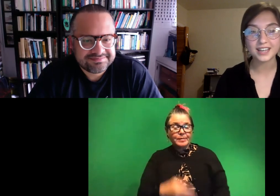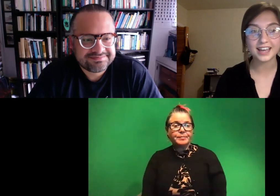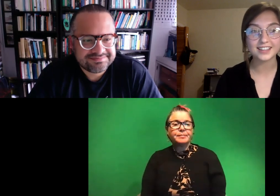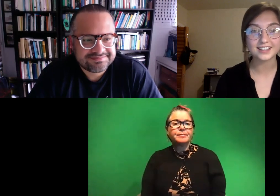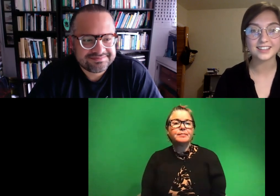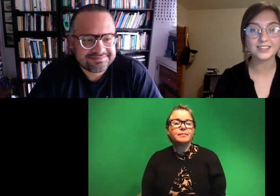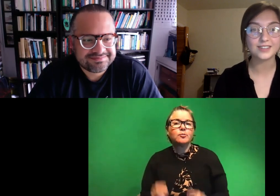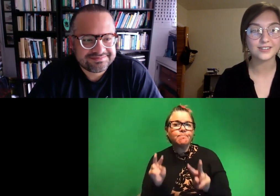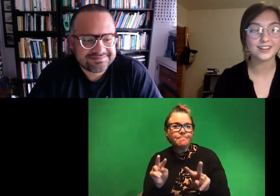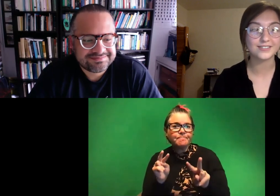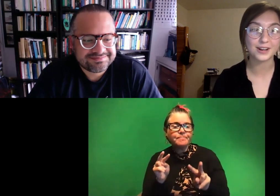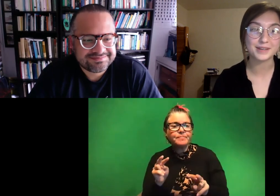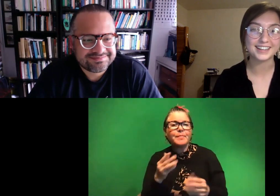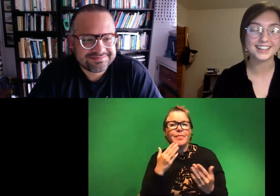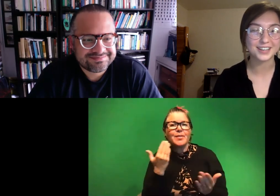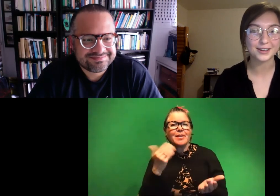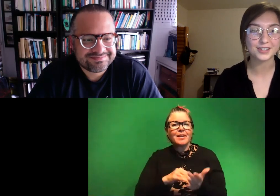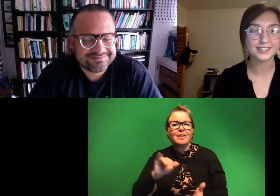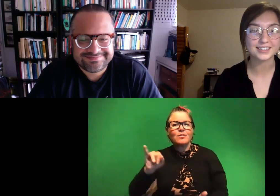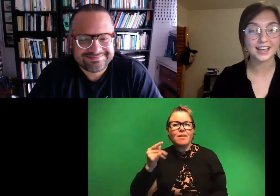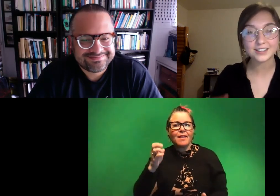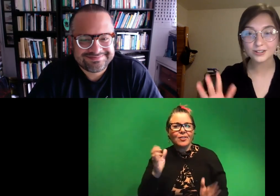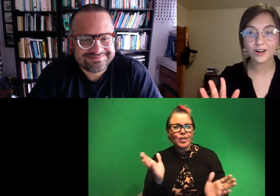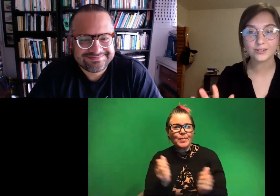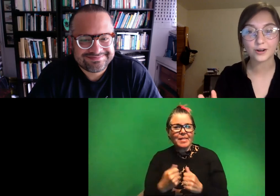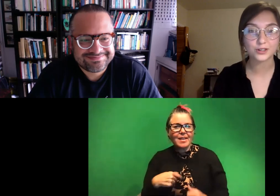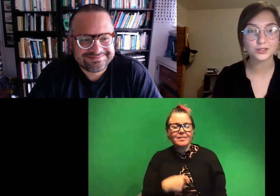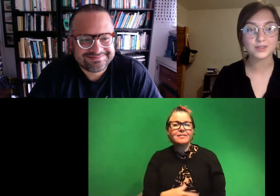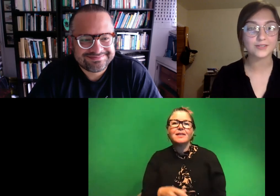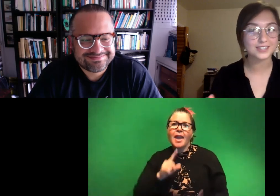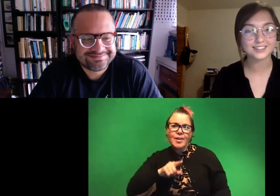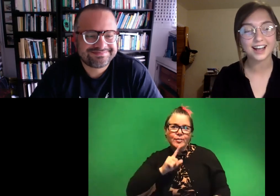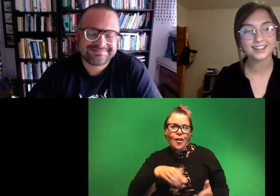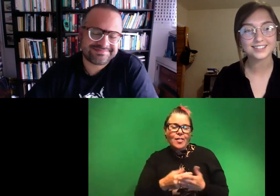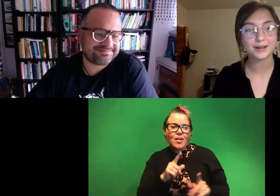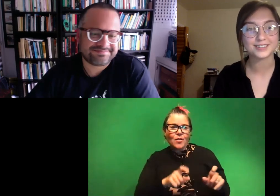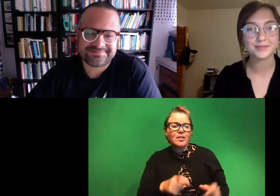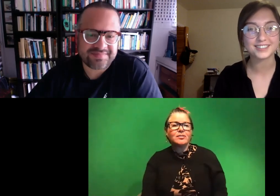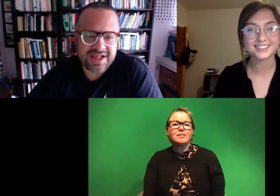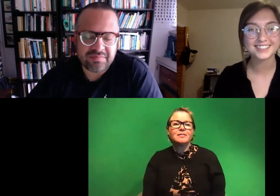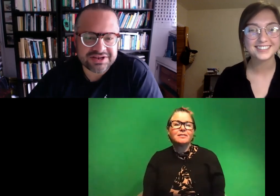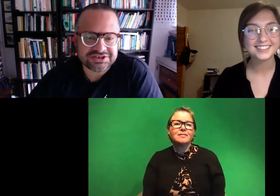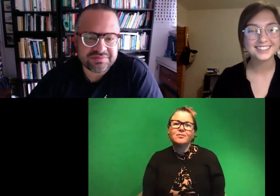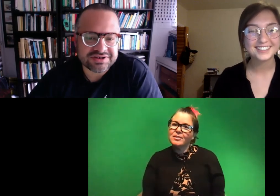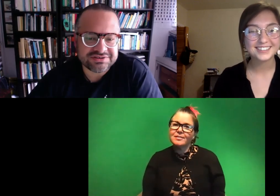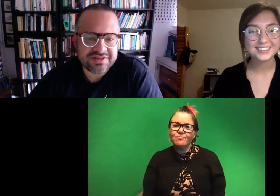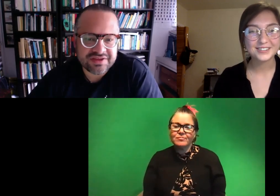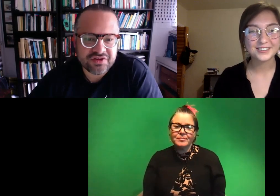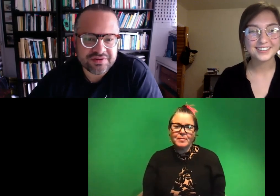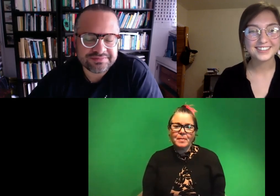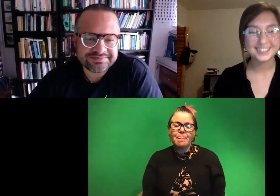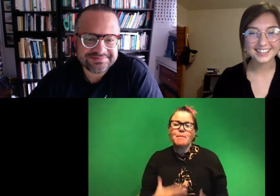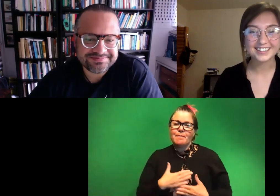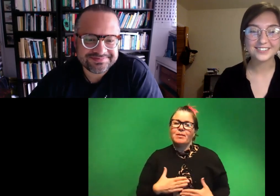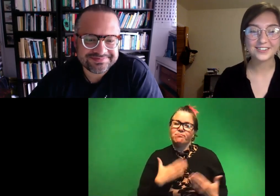tuned, and thank you again, Jorge, for coming and chatting with us, answering all of our questions we never dared to ask about dung beetles. A pleasure. Thanks